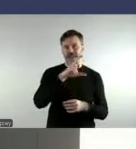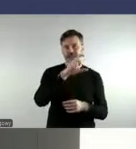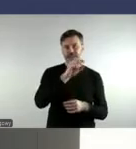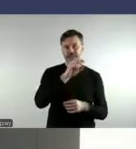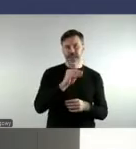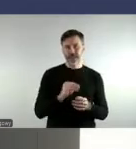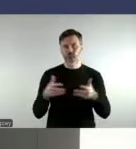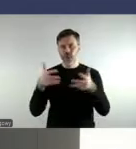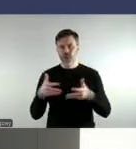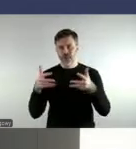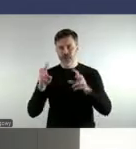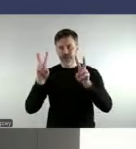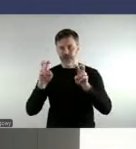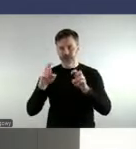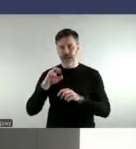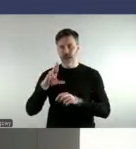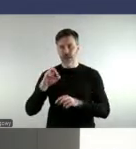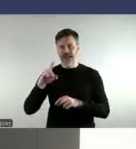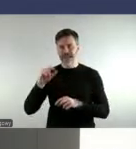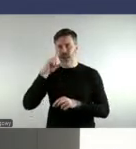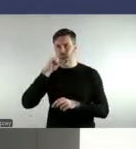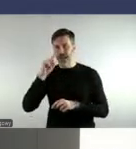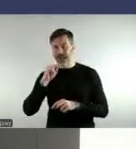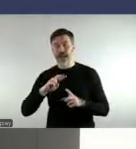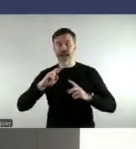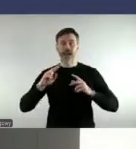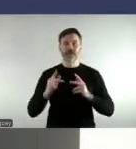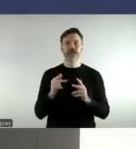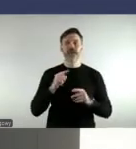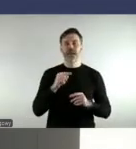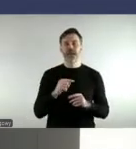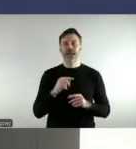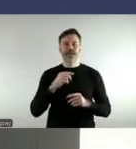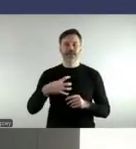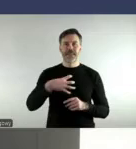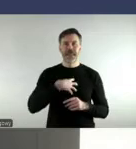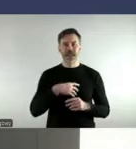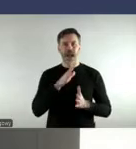the association of Opole Agglomeration Regional Directorate of State Forests.